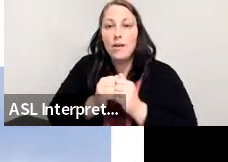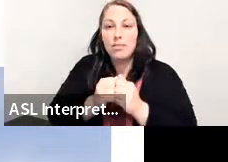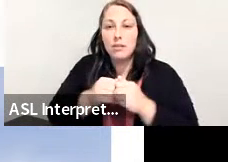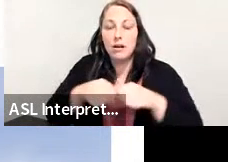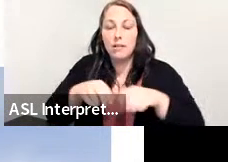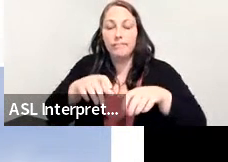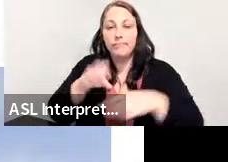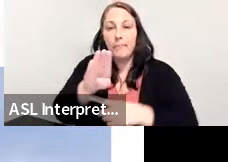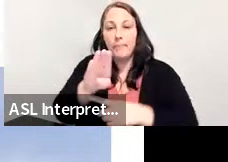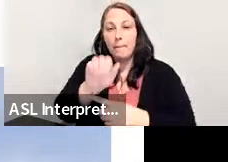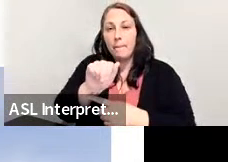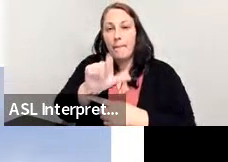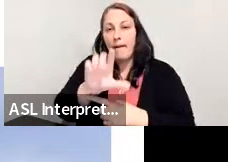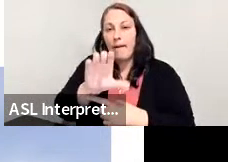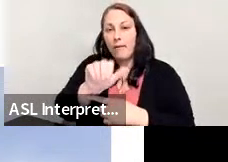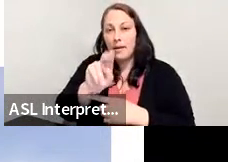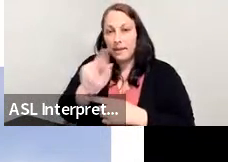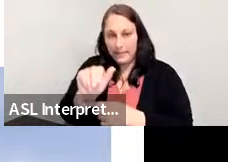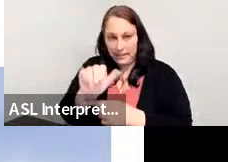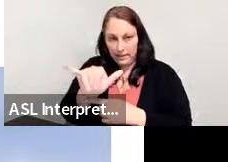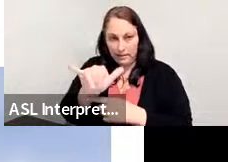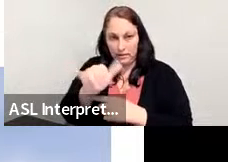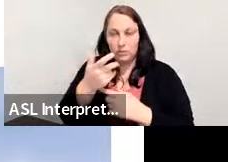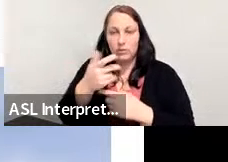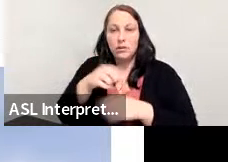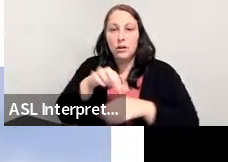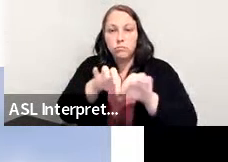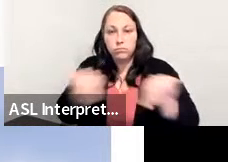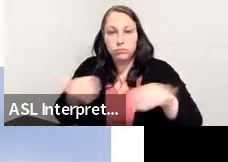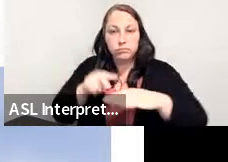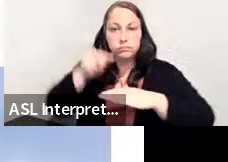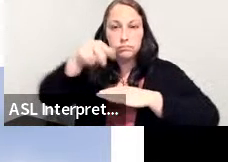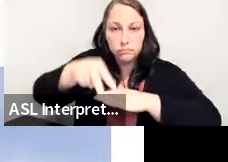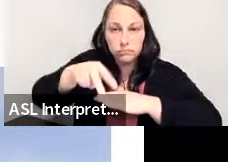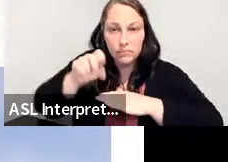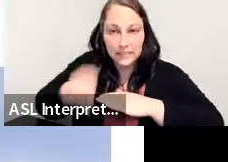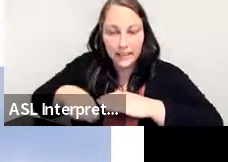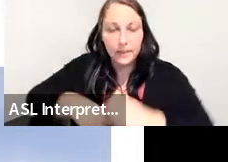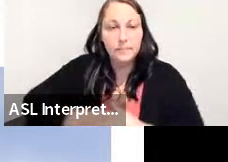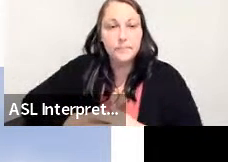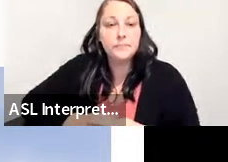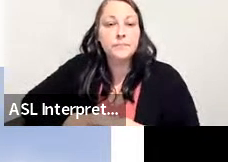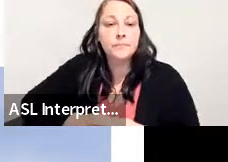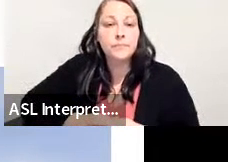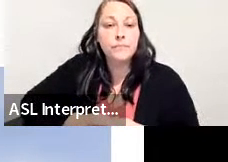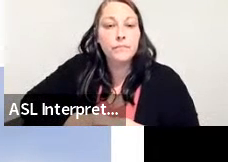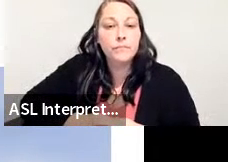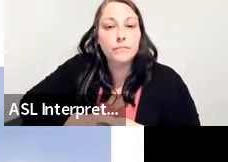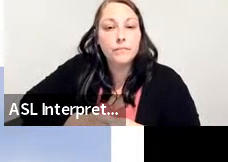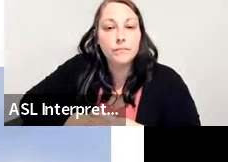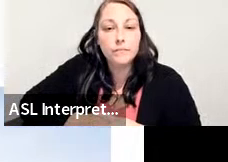And then here you can sort of peek into that entry plaza that will extend from 5th Street.